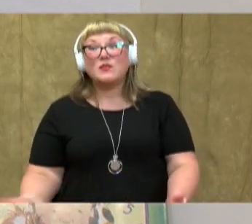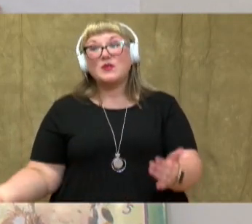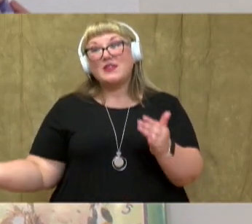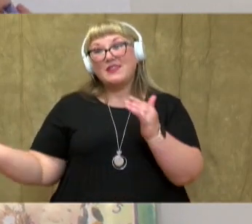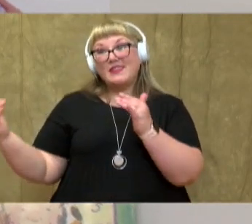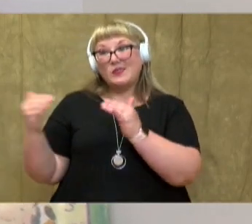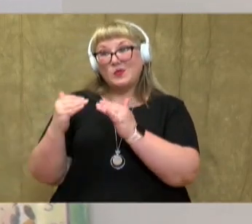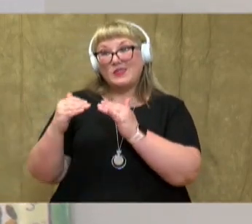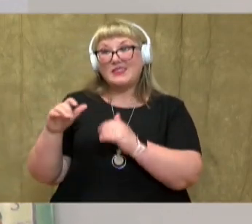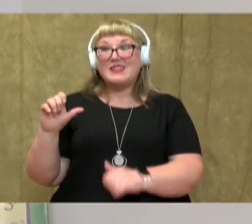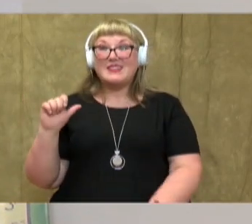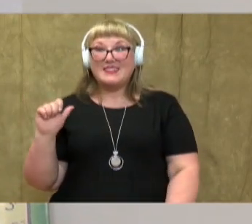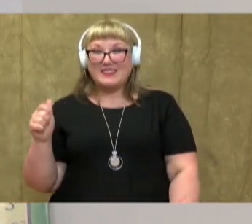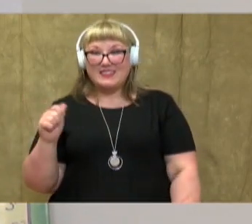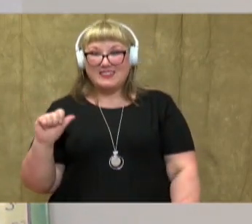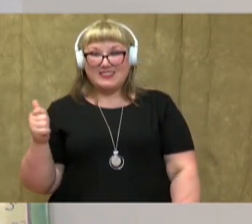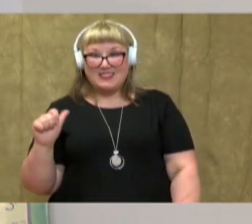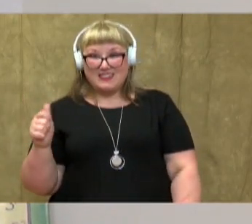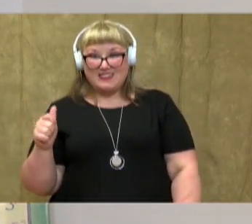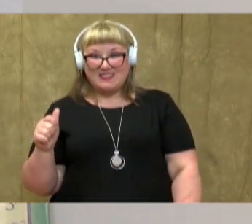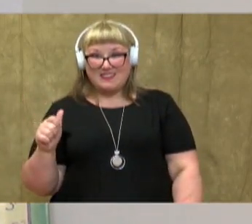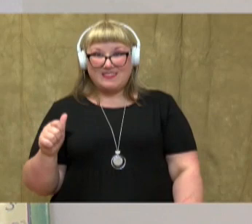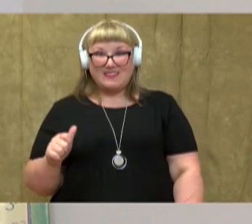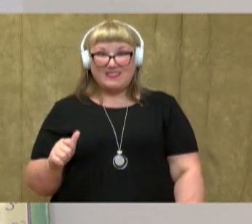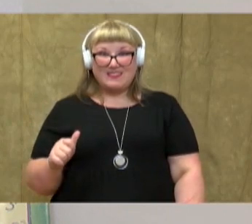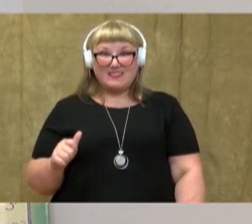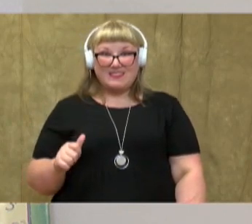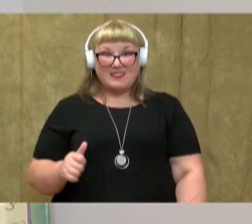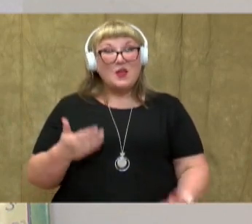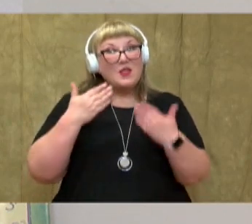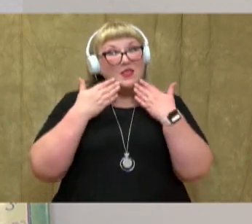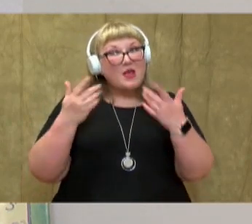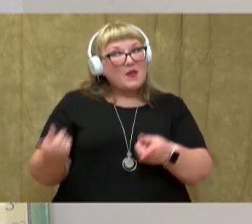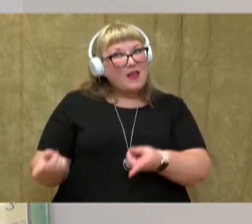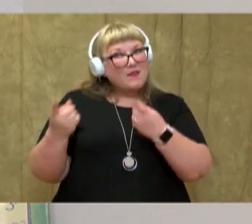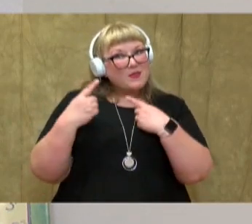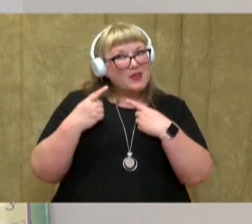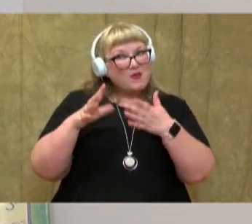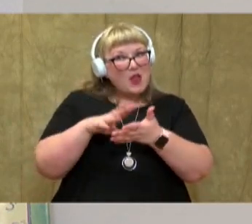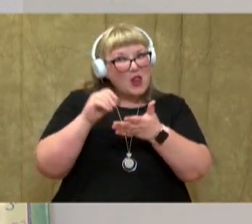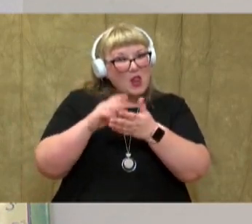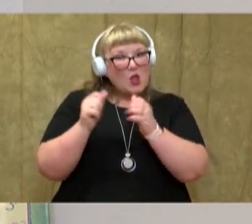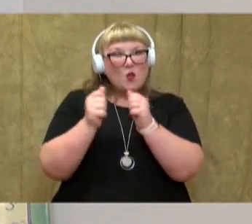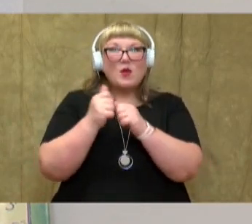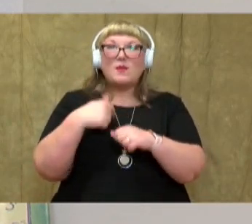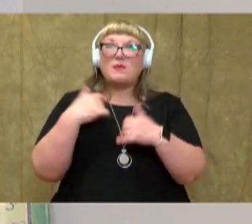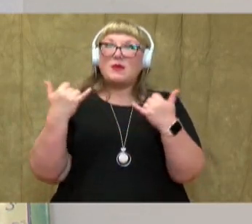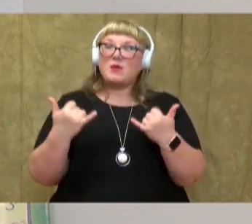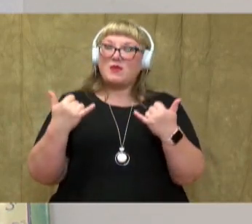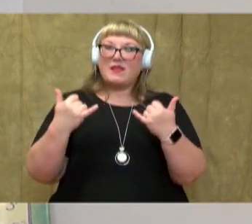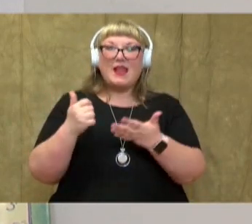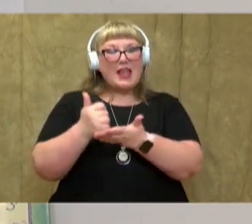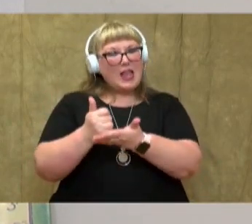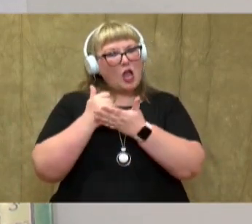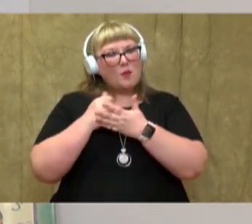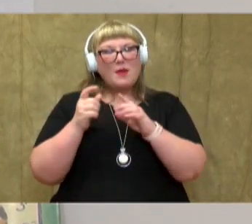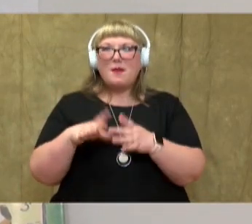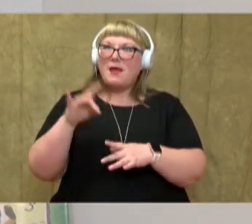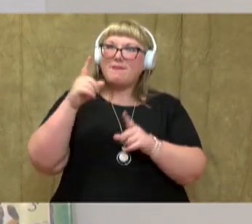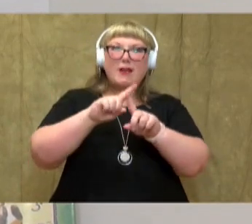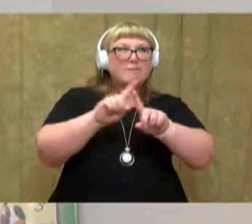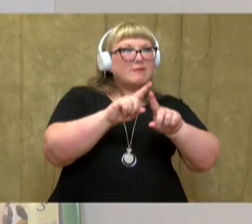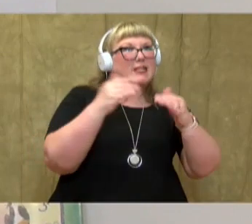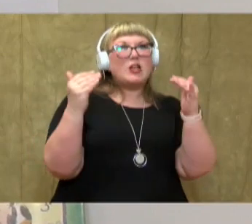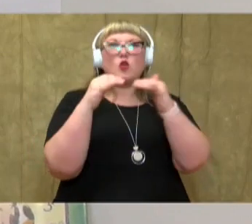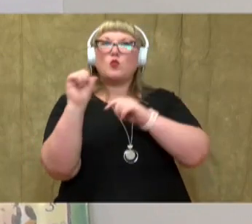10 green equals 10. Thank you for coming and learning with me today and helping me find all the ways